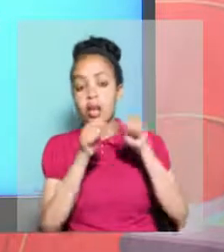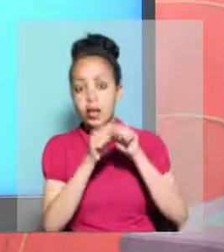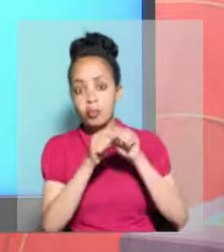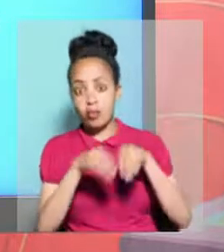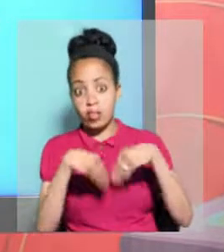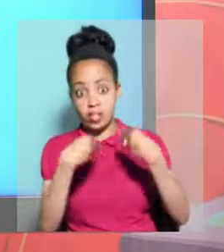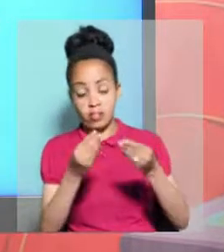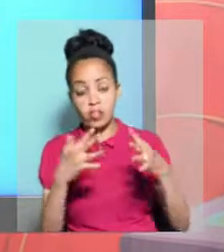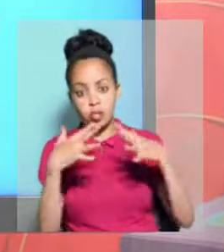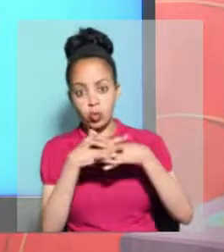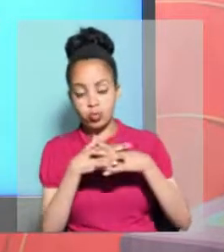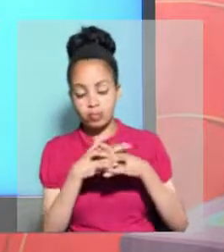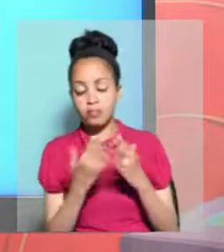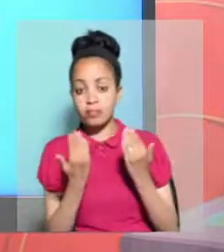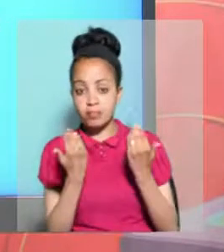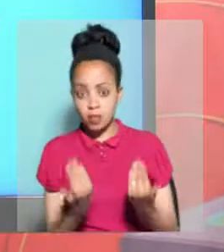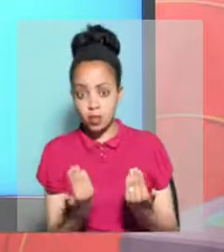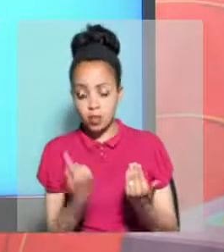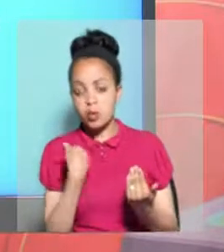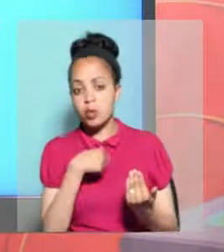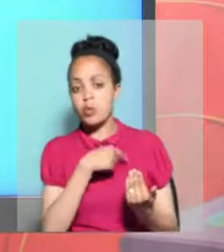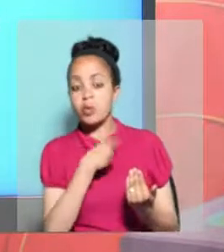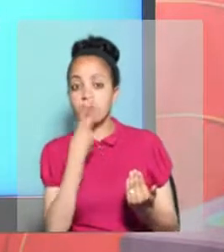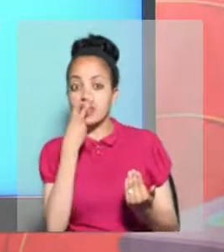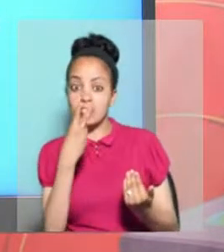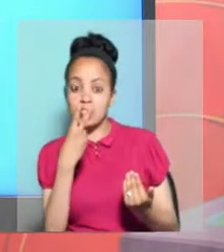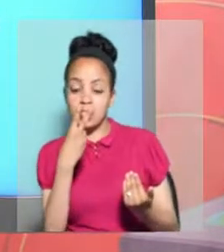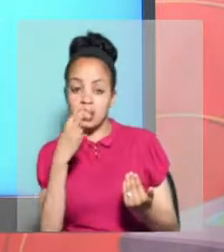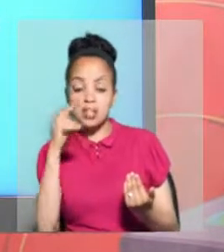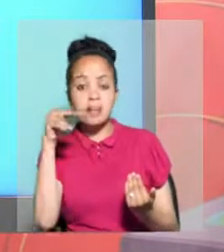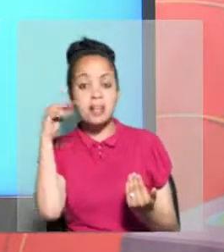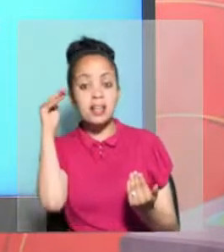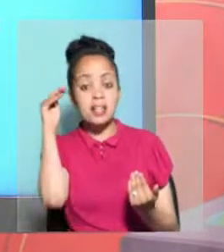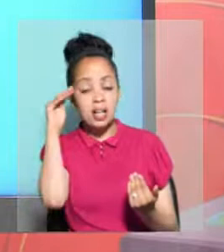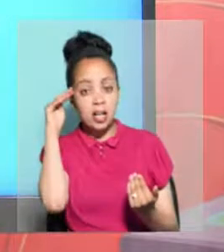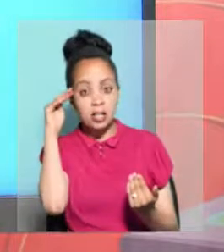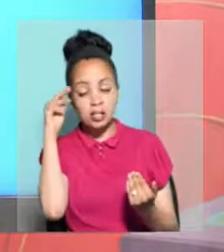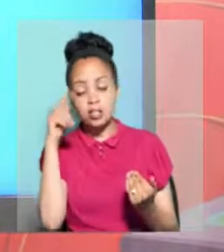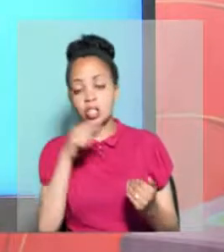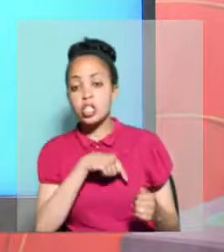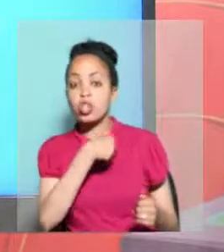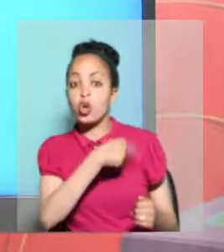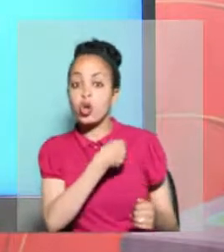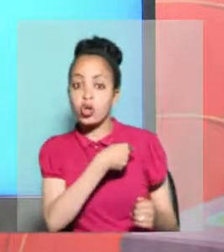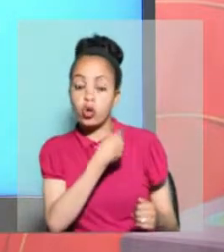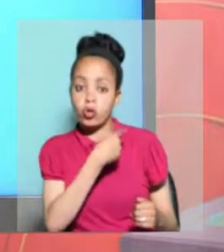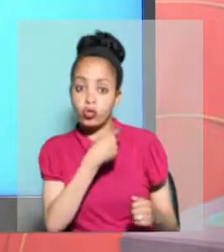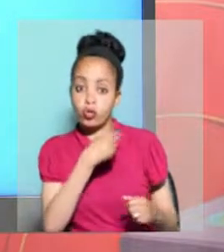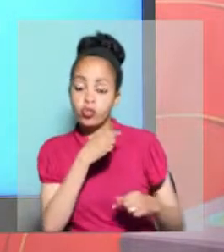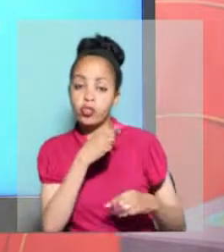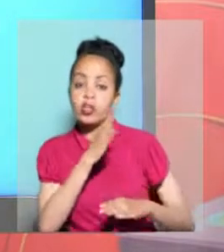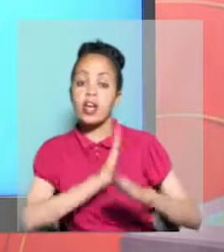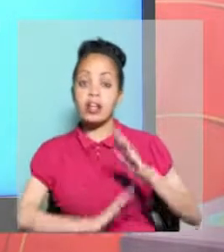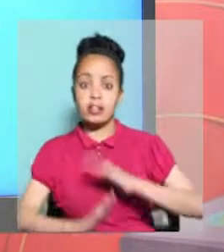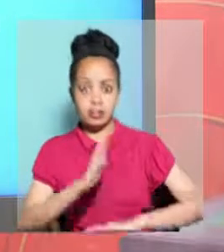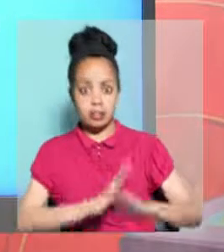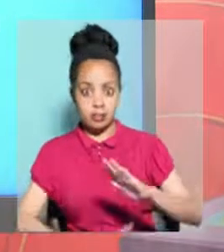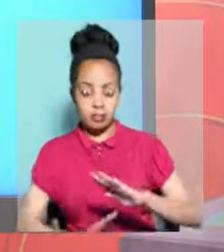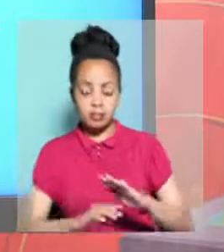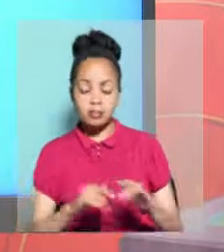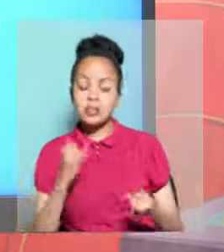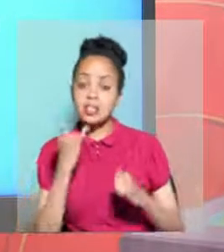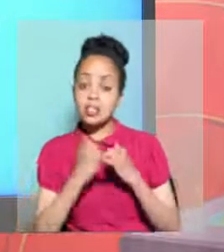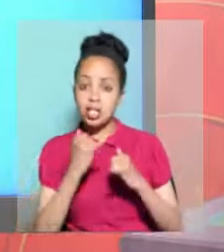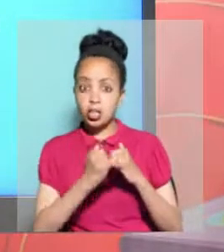today's lesson again, we will see a Mendelian model of heredity. Student, at the end of this